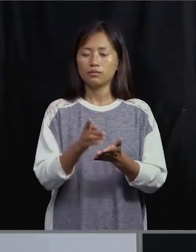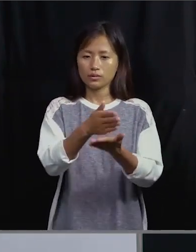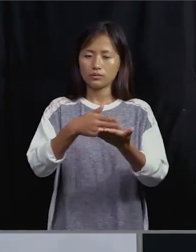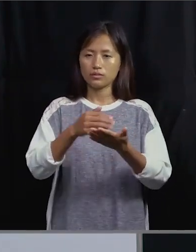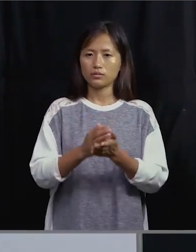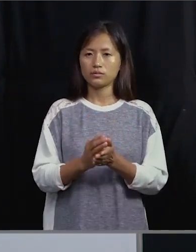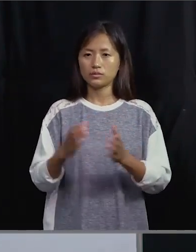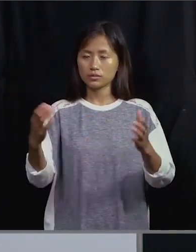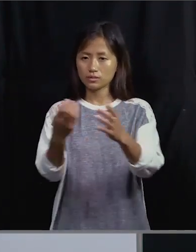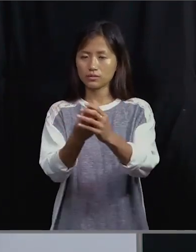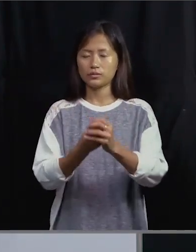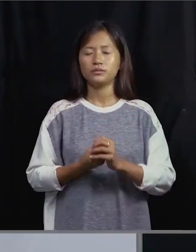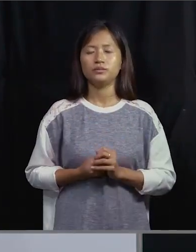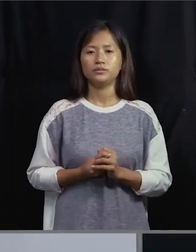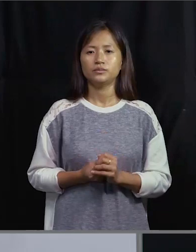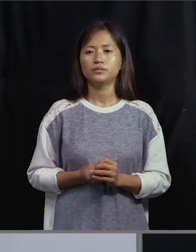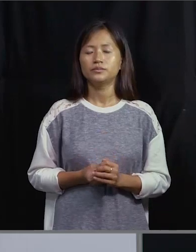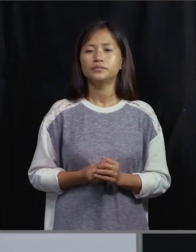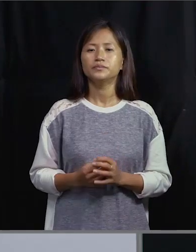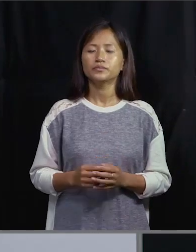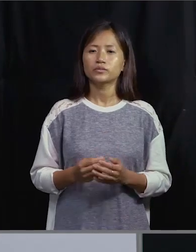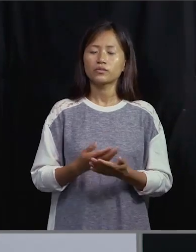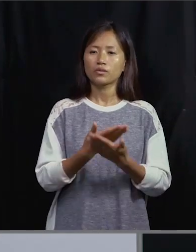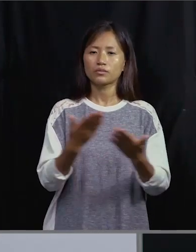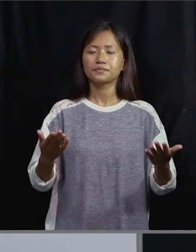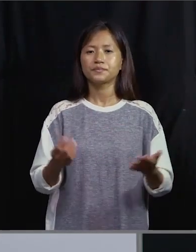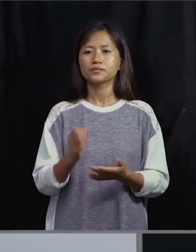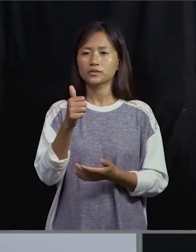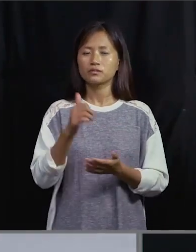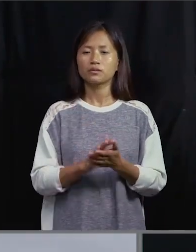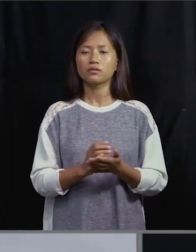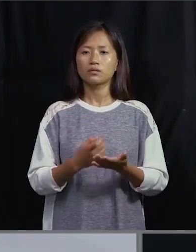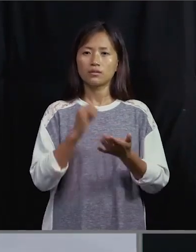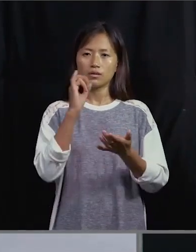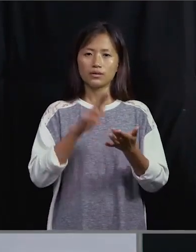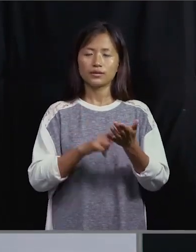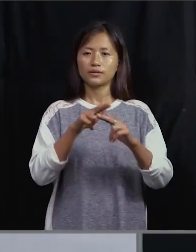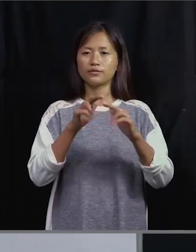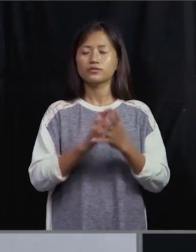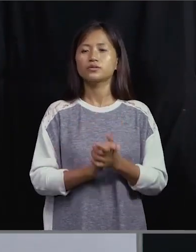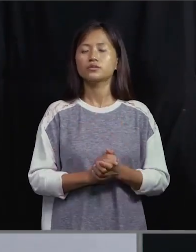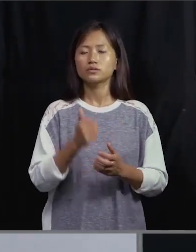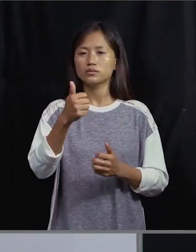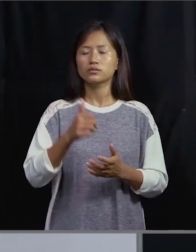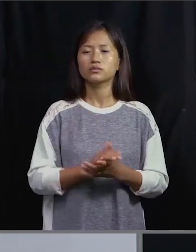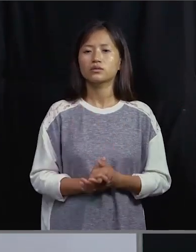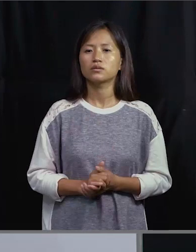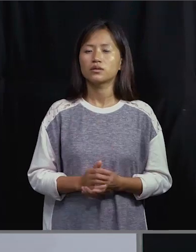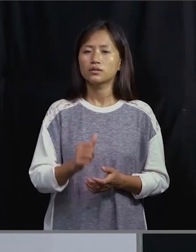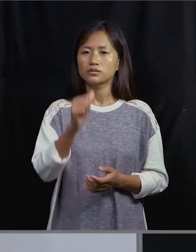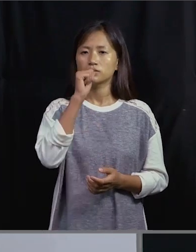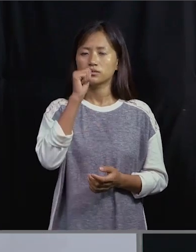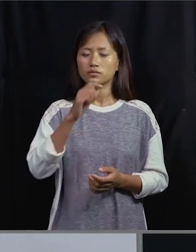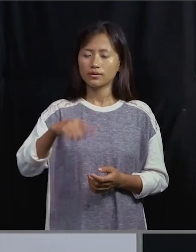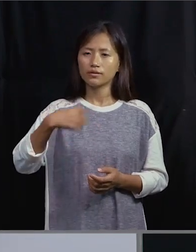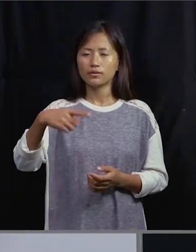decreasing. Those goods are called inferior goods. Are you all getting the point or not? Okay, now you are drinking every